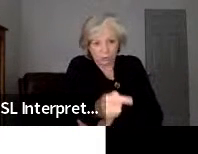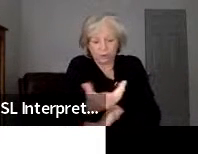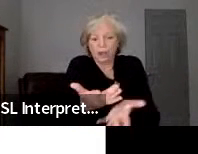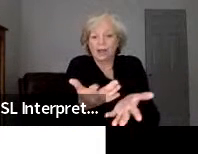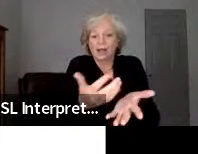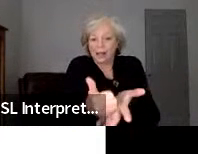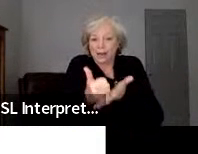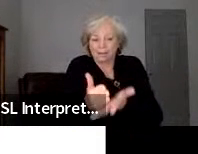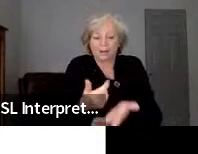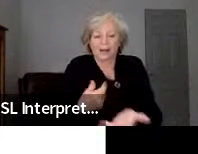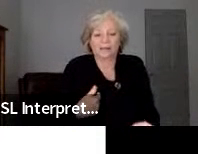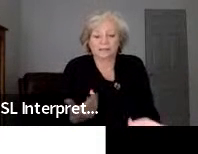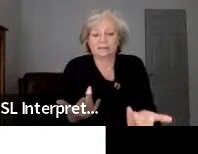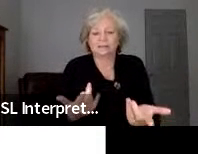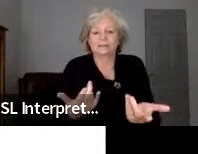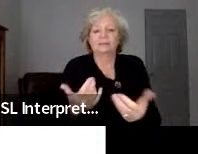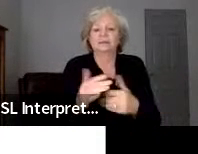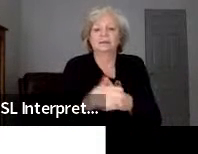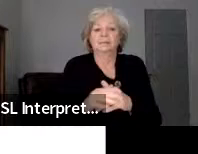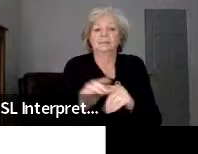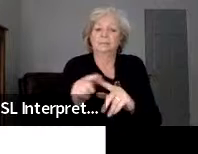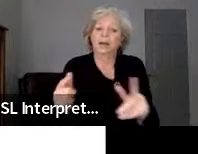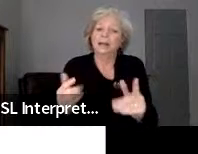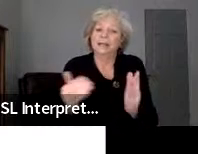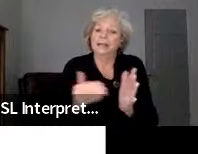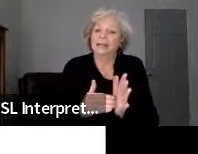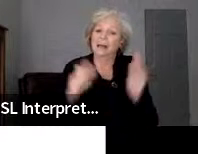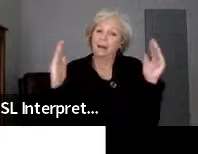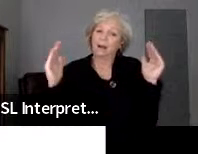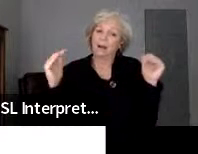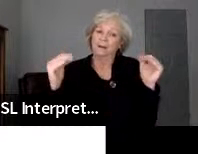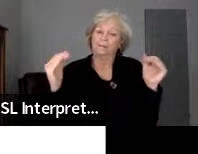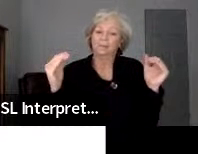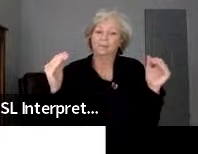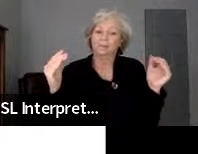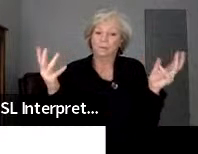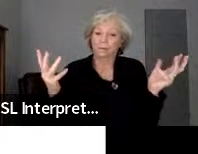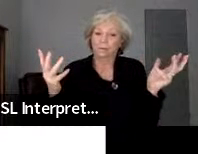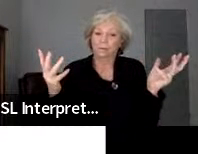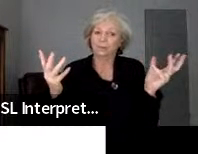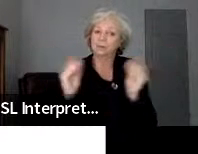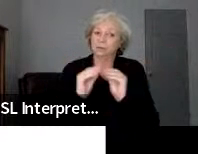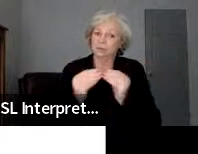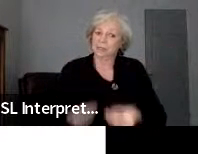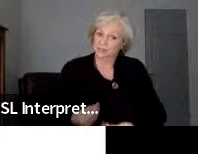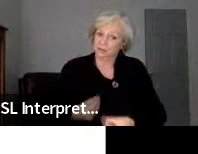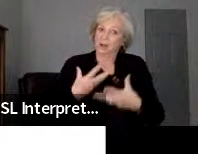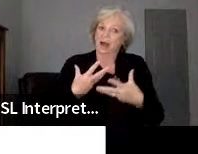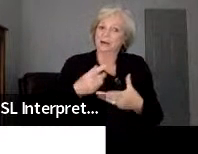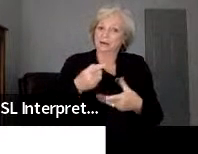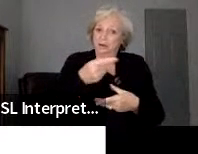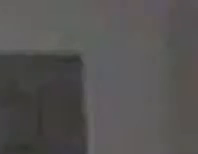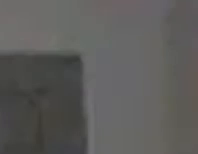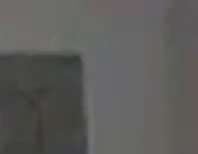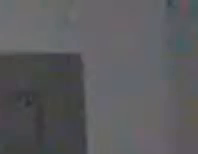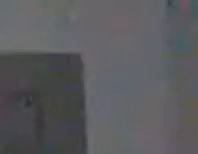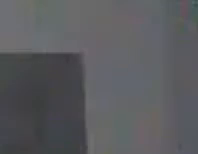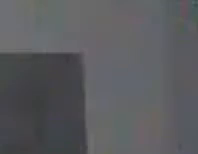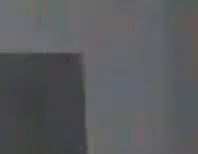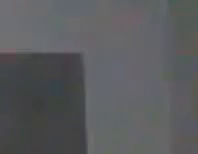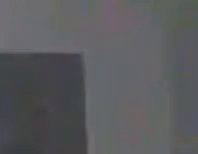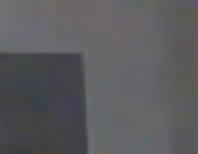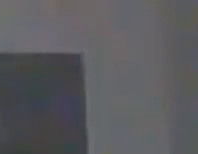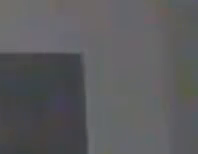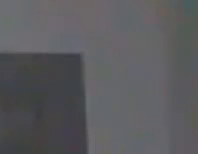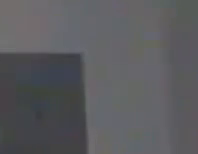But, I hope that was insightful. I hope that was helpful. What Natalie and I